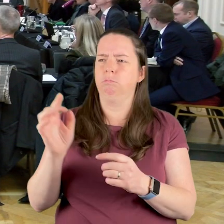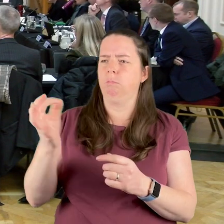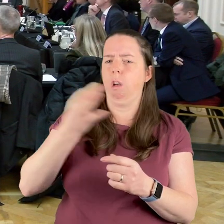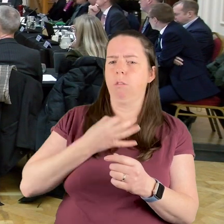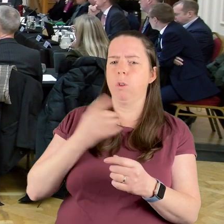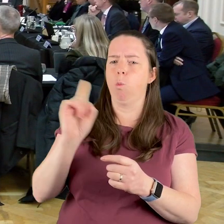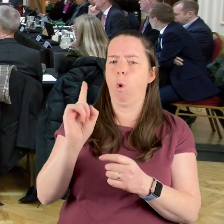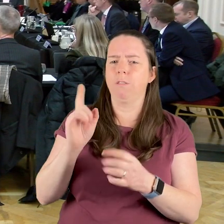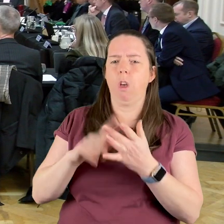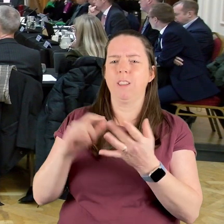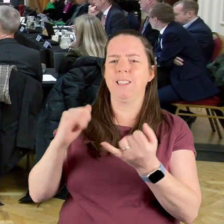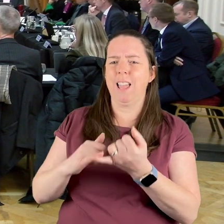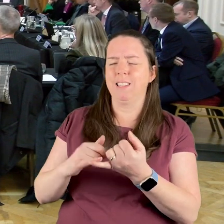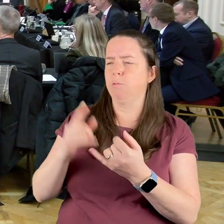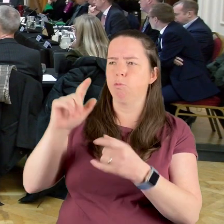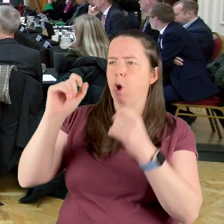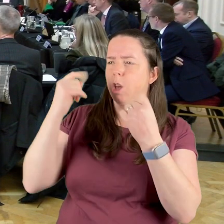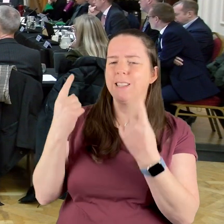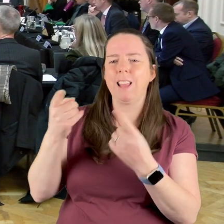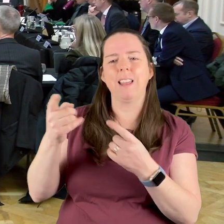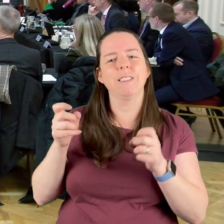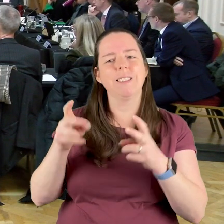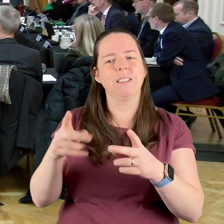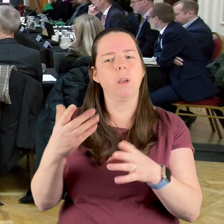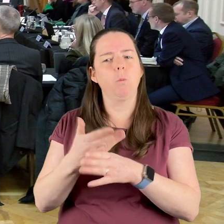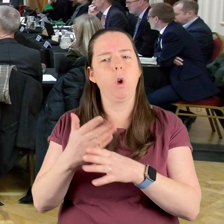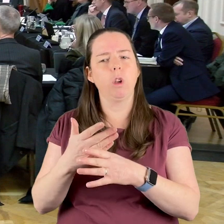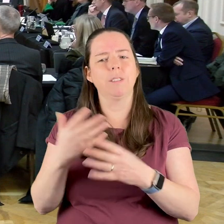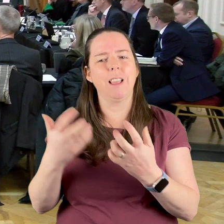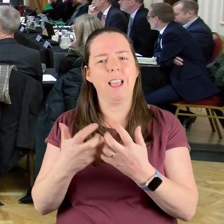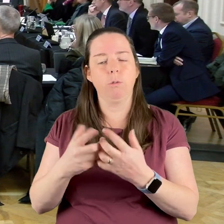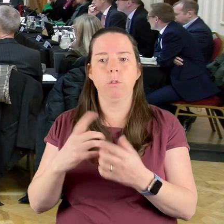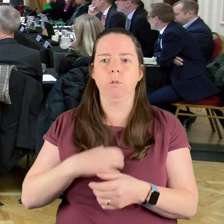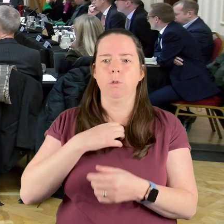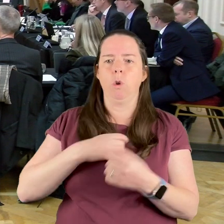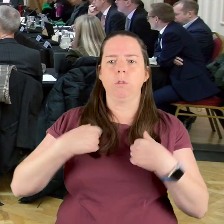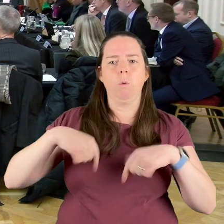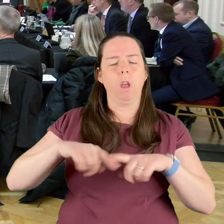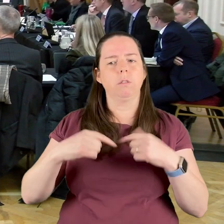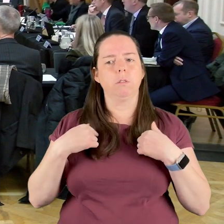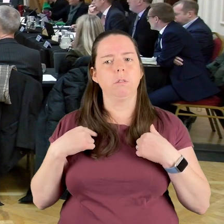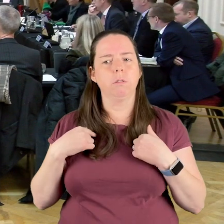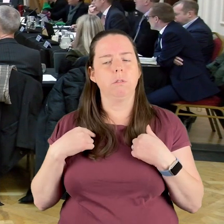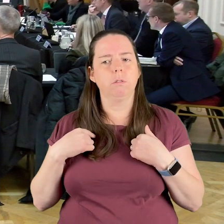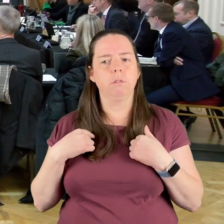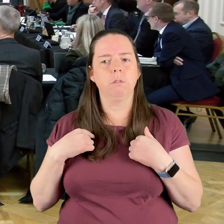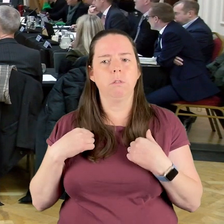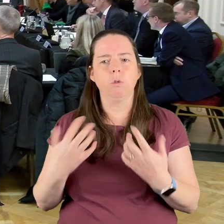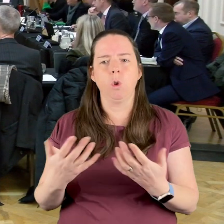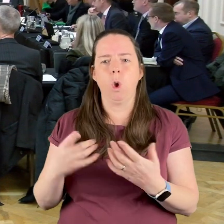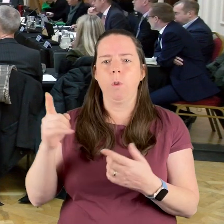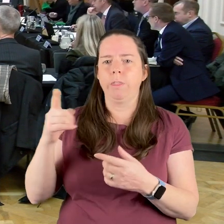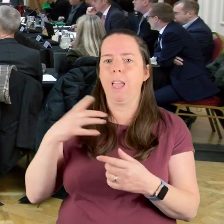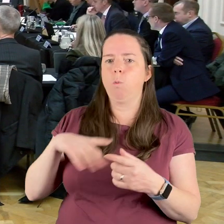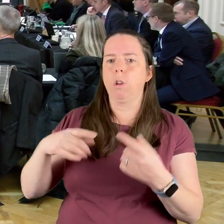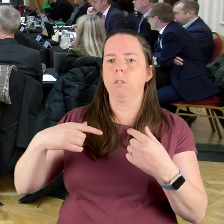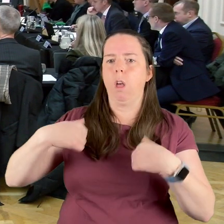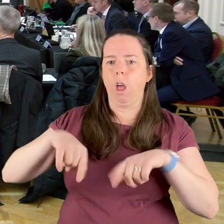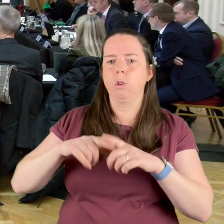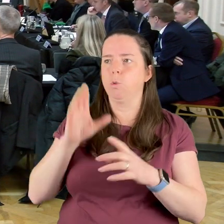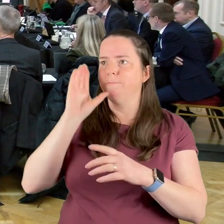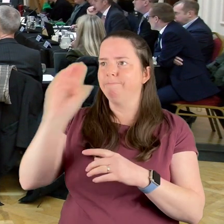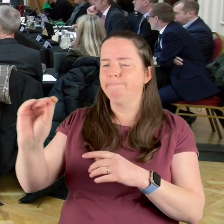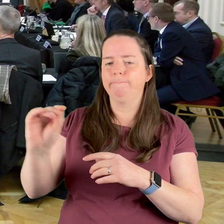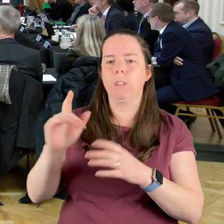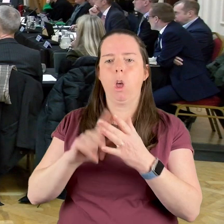was an interesting conversation, because they are actually, the first thing is that what is ICS? They don't really understand how the system works. I have to say to you. It was a shock to